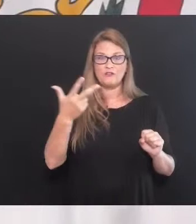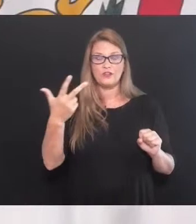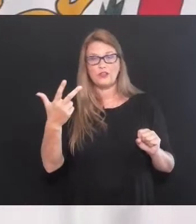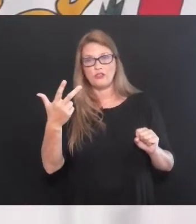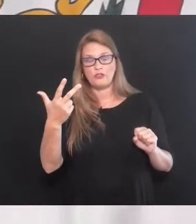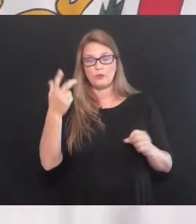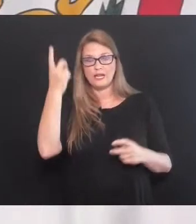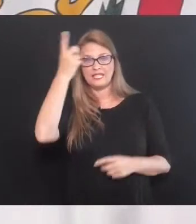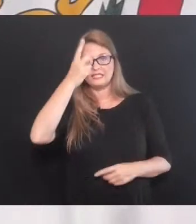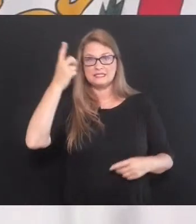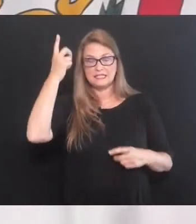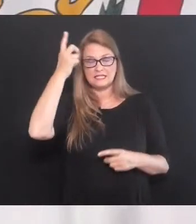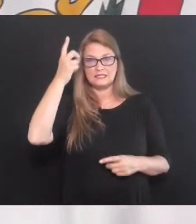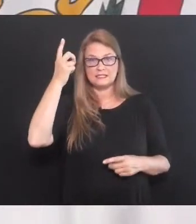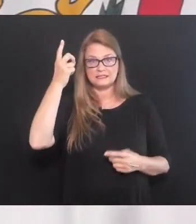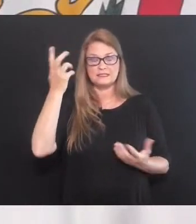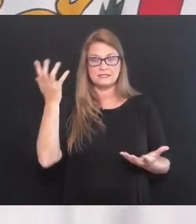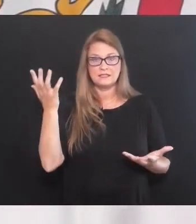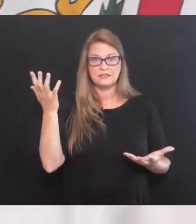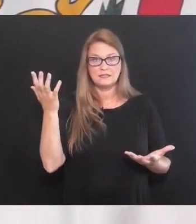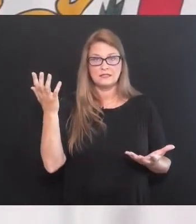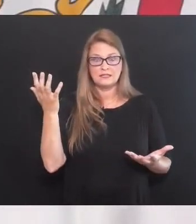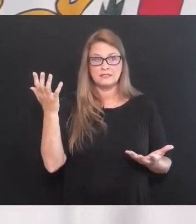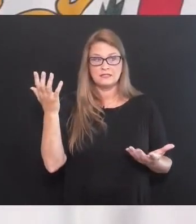but one of these three,